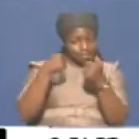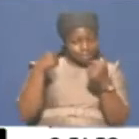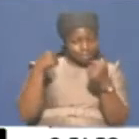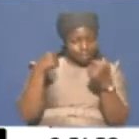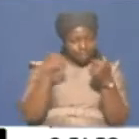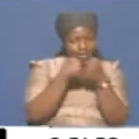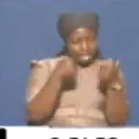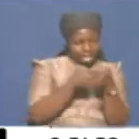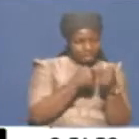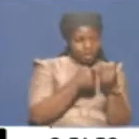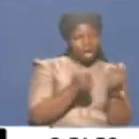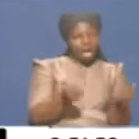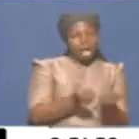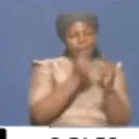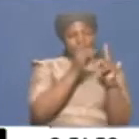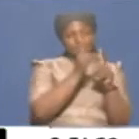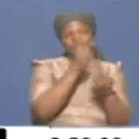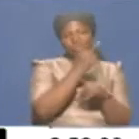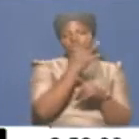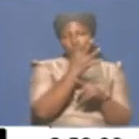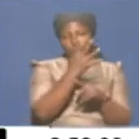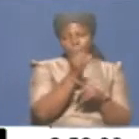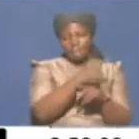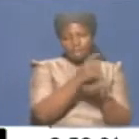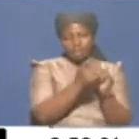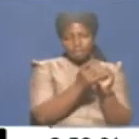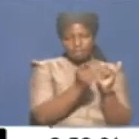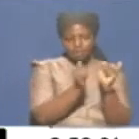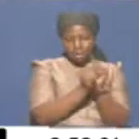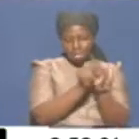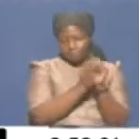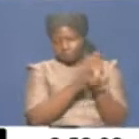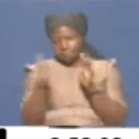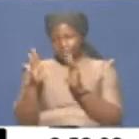November the 6th. Mwendwa with the report.